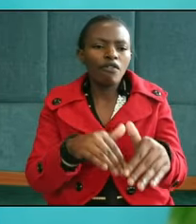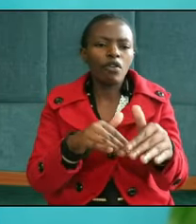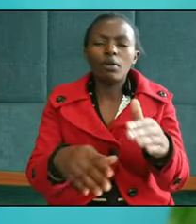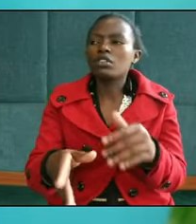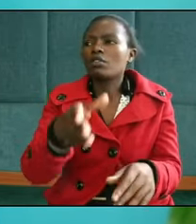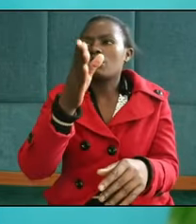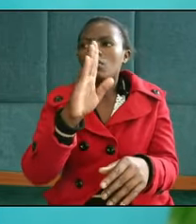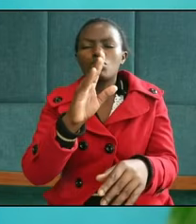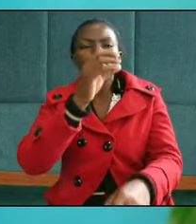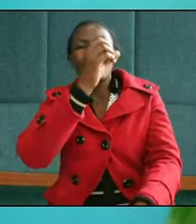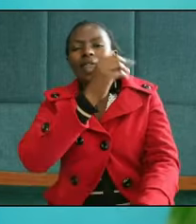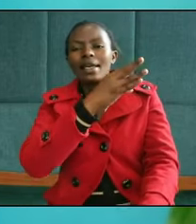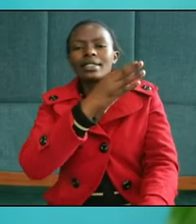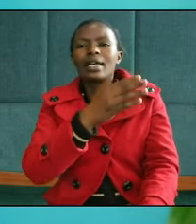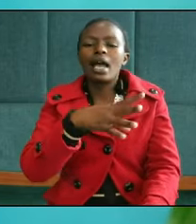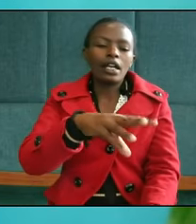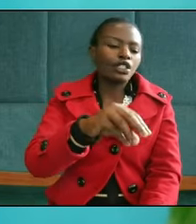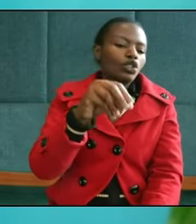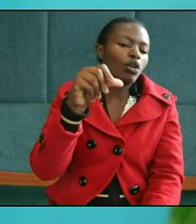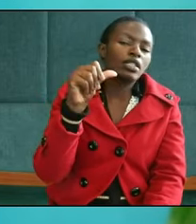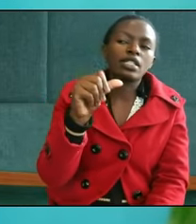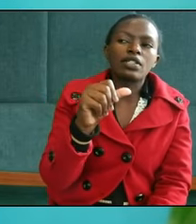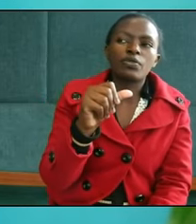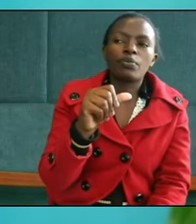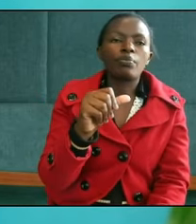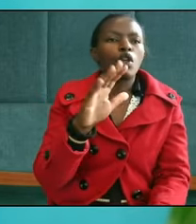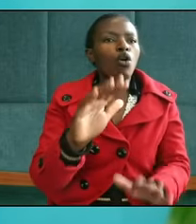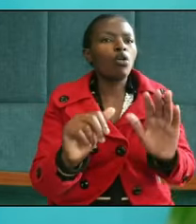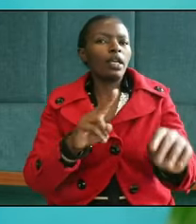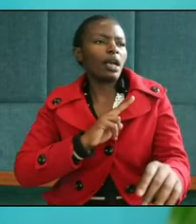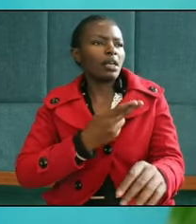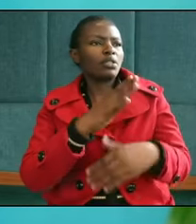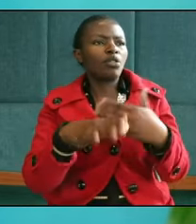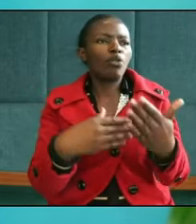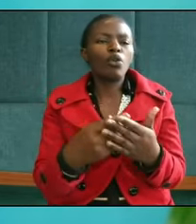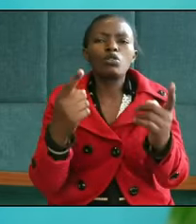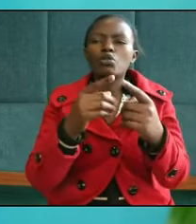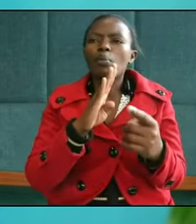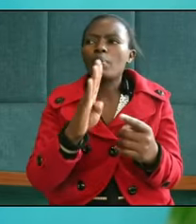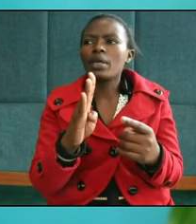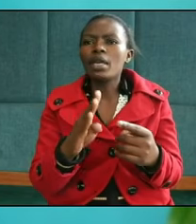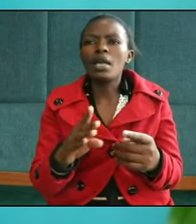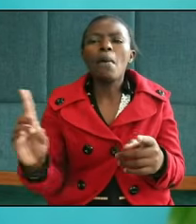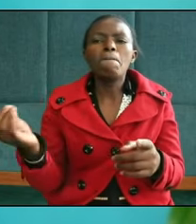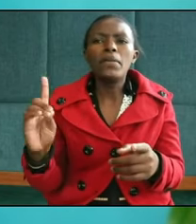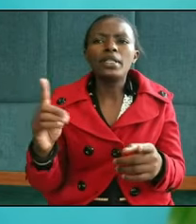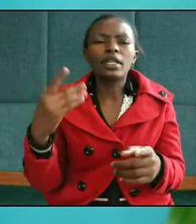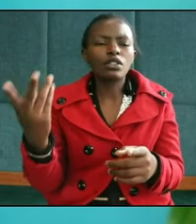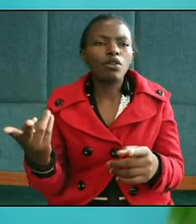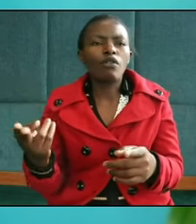light and salt. He's calling upon each one of his followers to be ministers